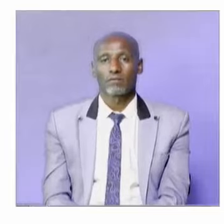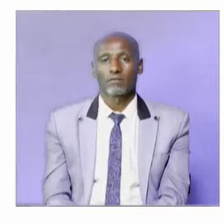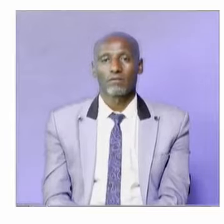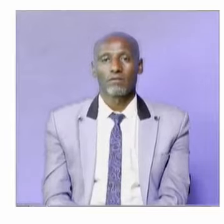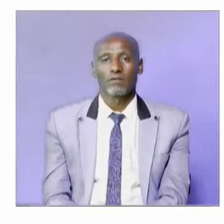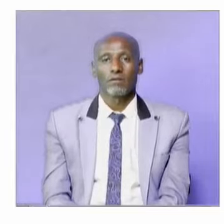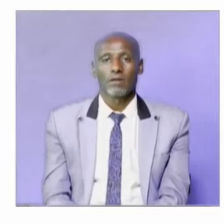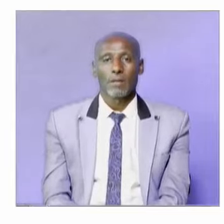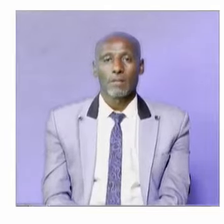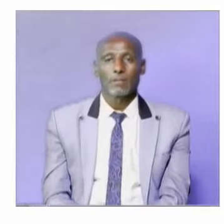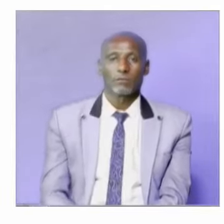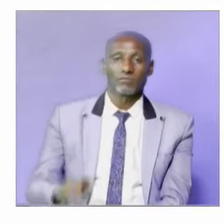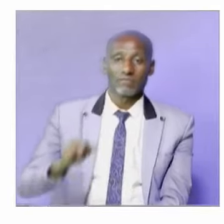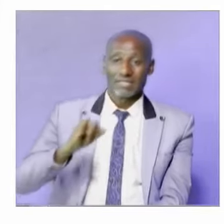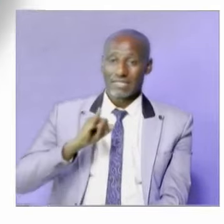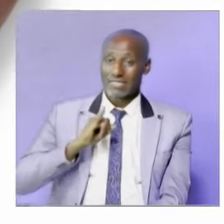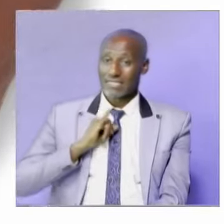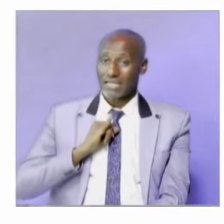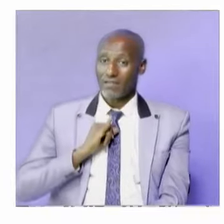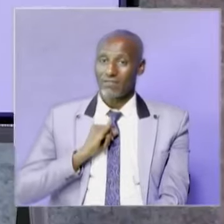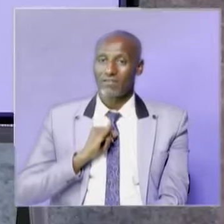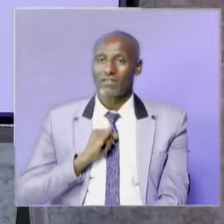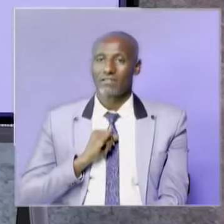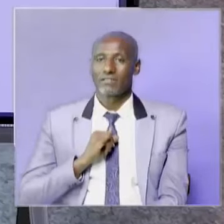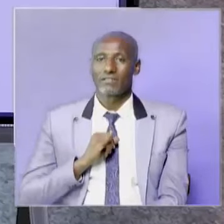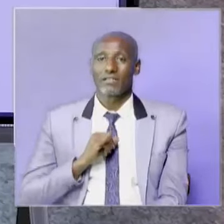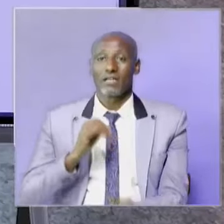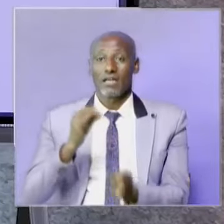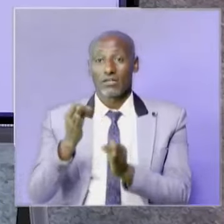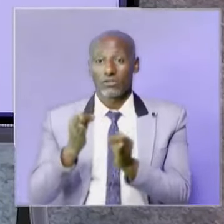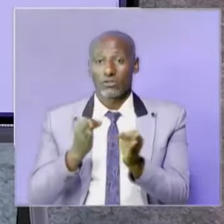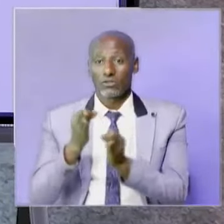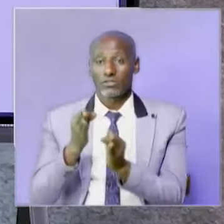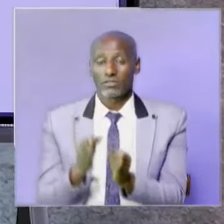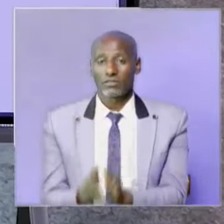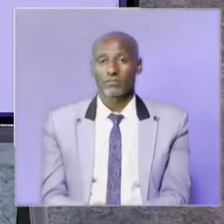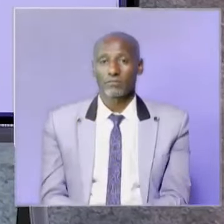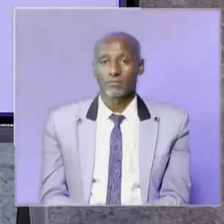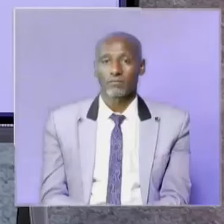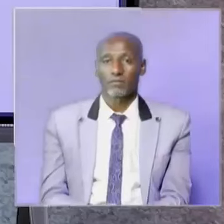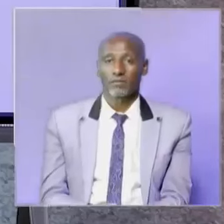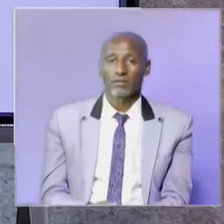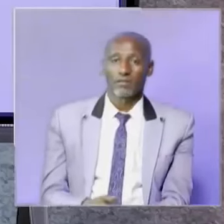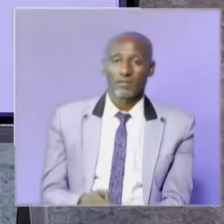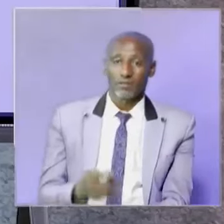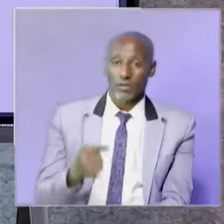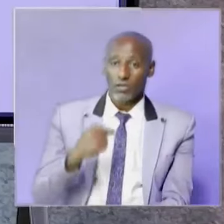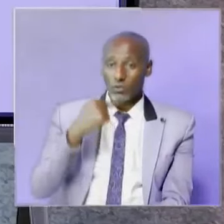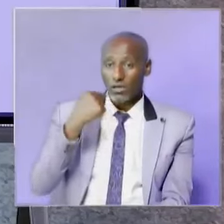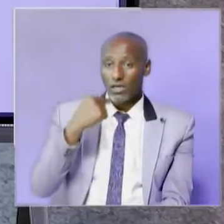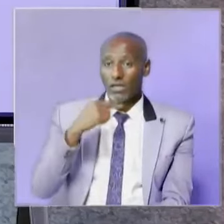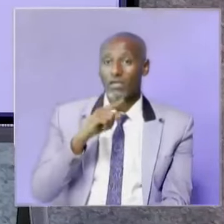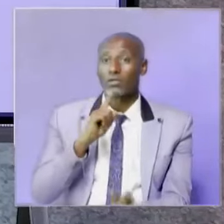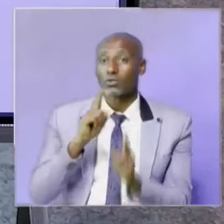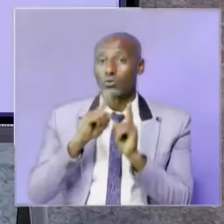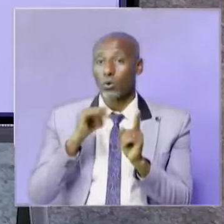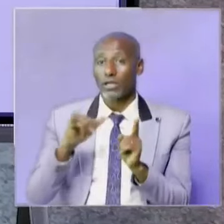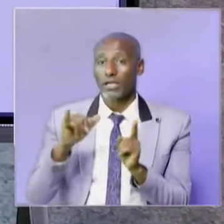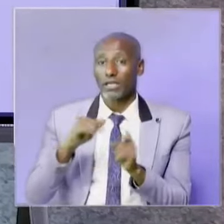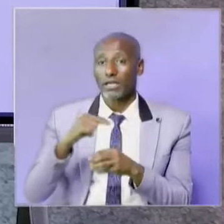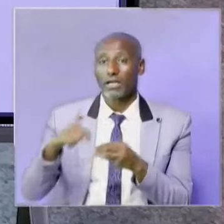nice students. When we say self-introducing, what do we mean? Self means if you're talking about